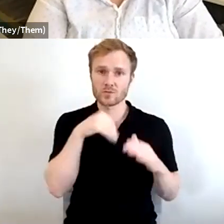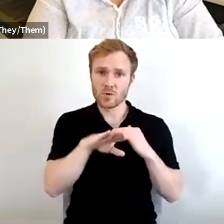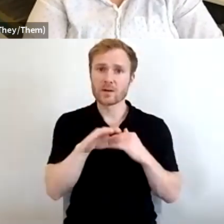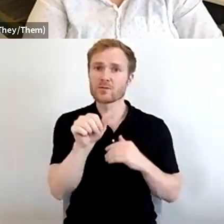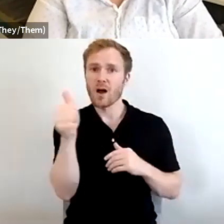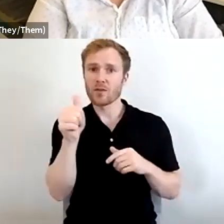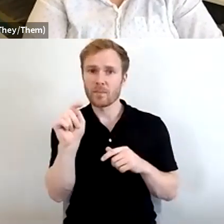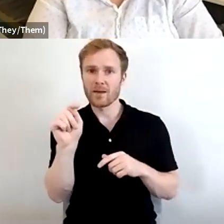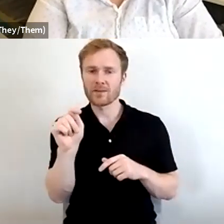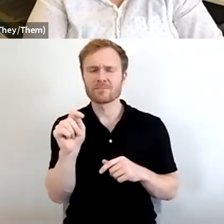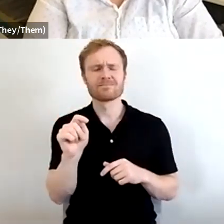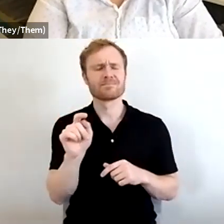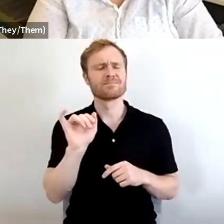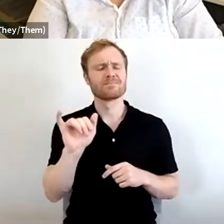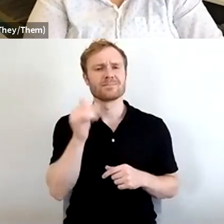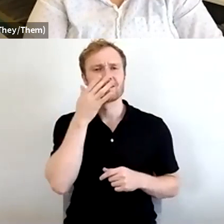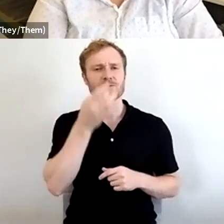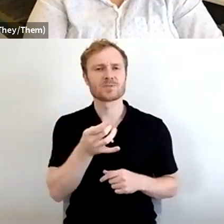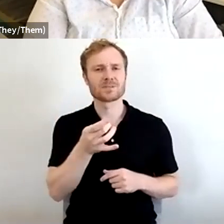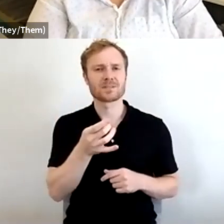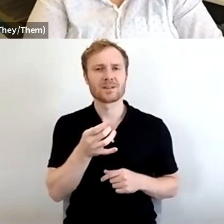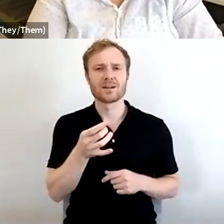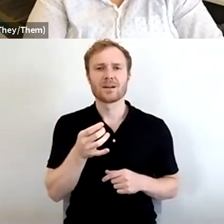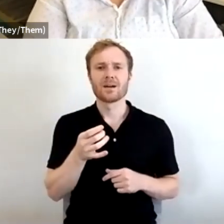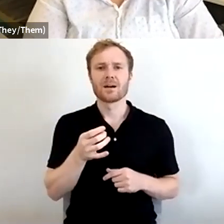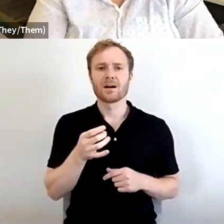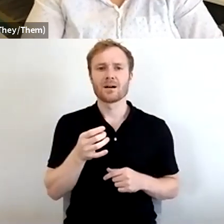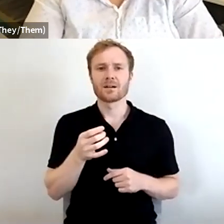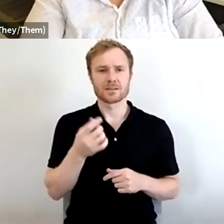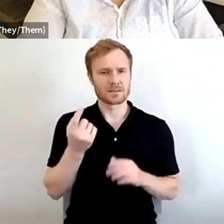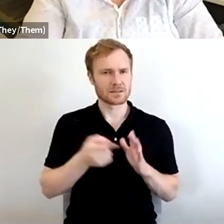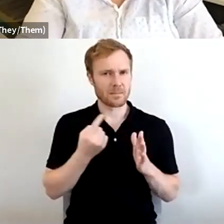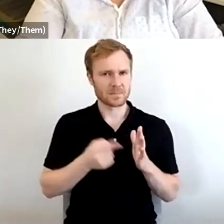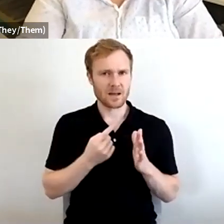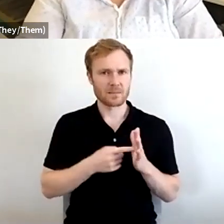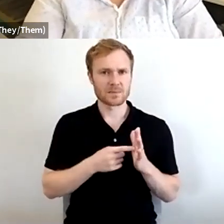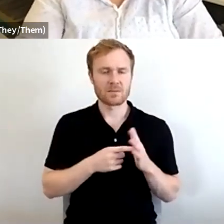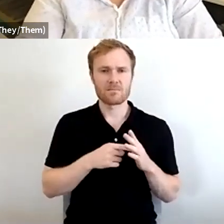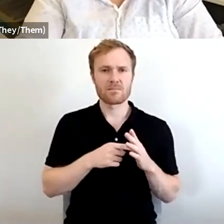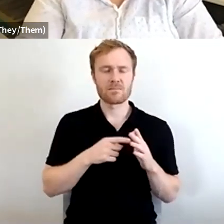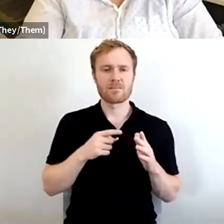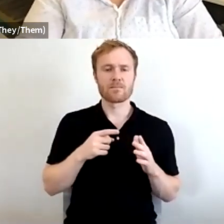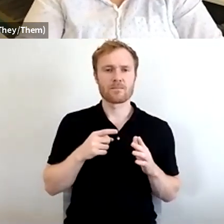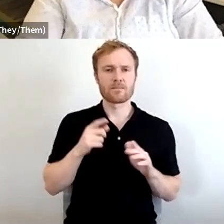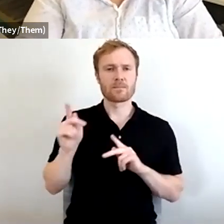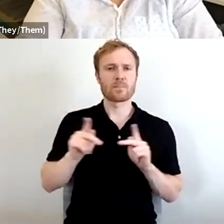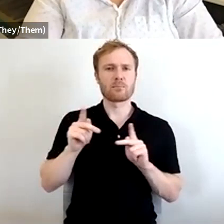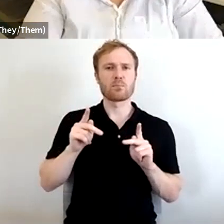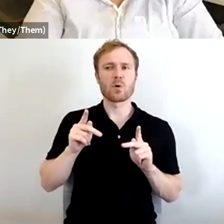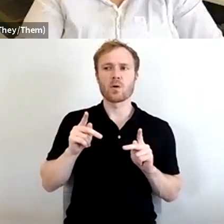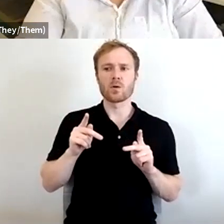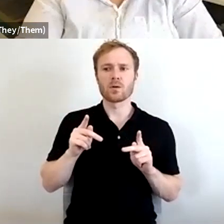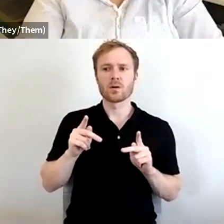it's not the reason I asked the question. I think sometimes people underestimate how much trans and non-binary people think